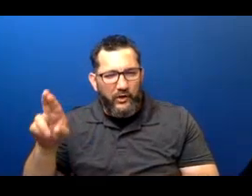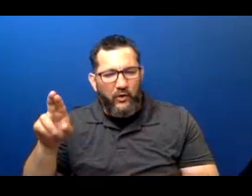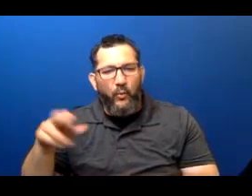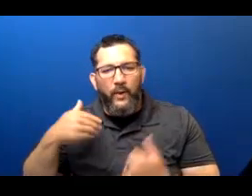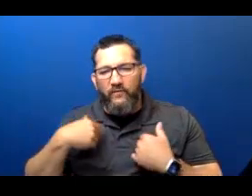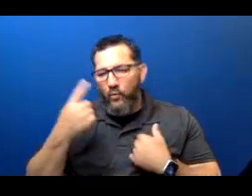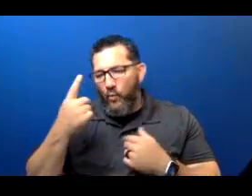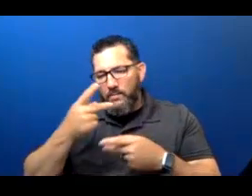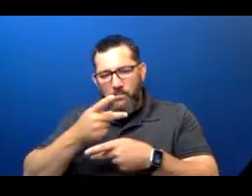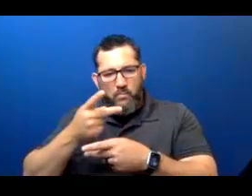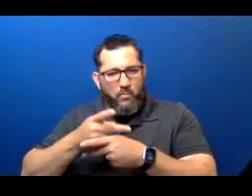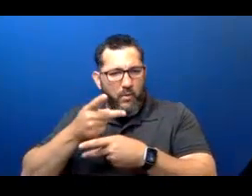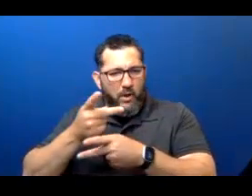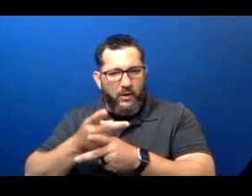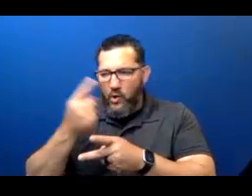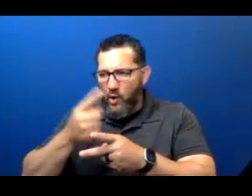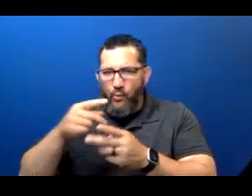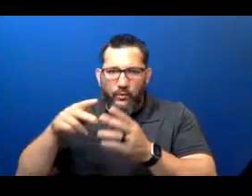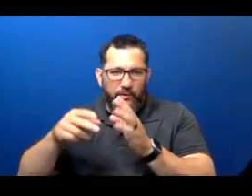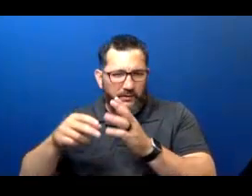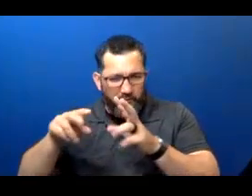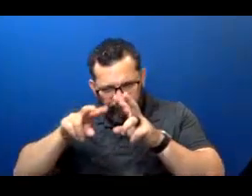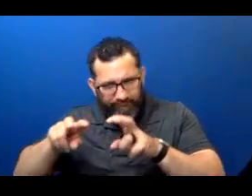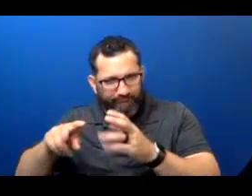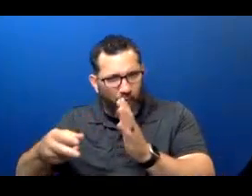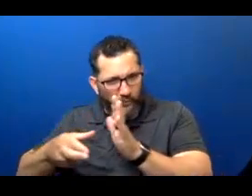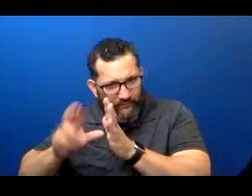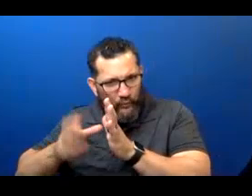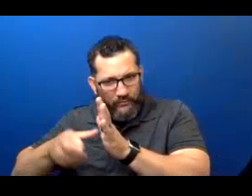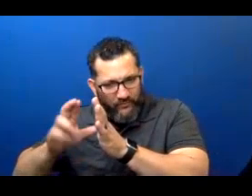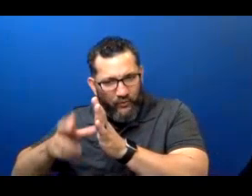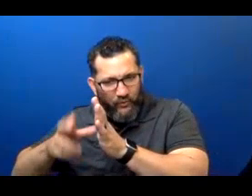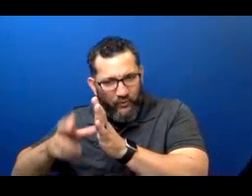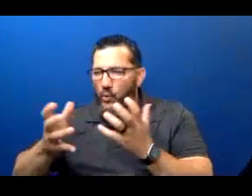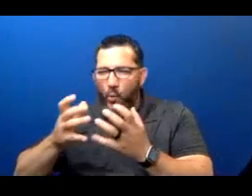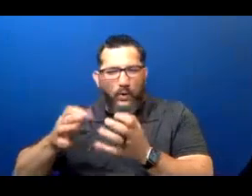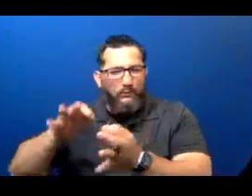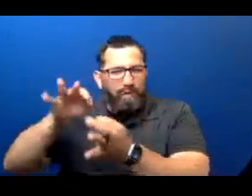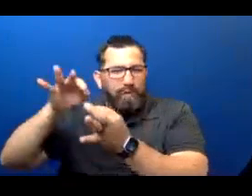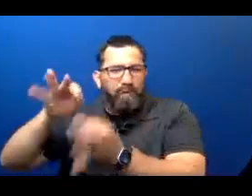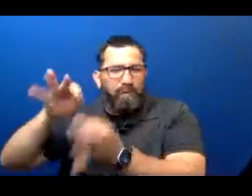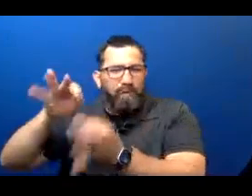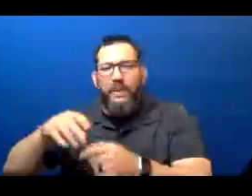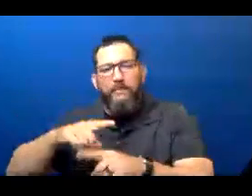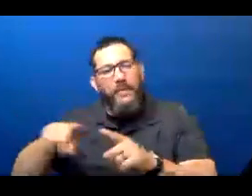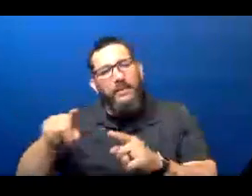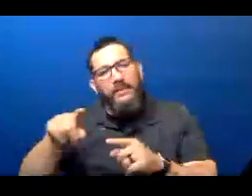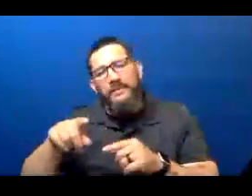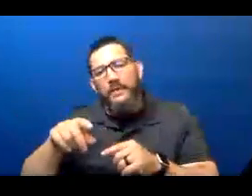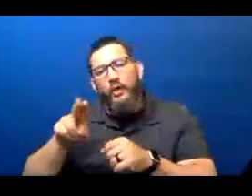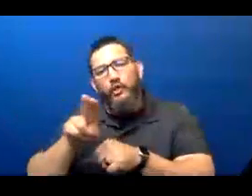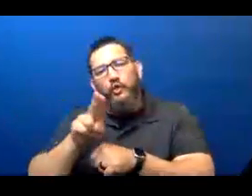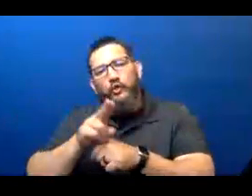review. We're trying to just get it right. And it's kind of like a user-friendly